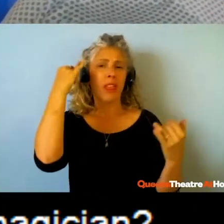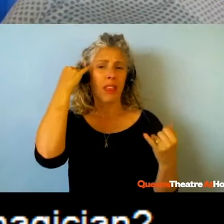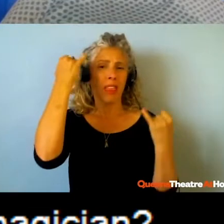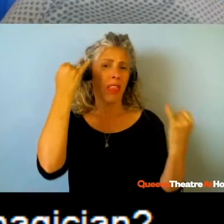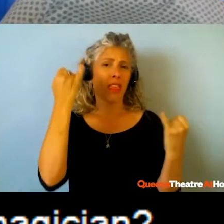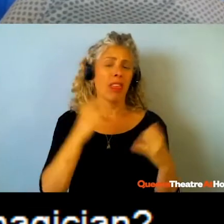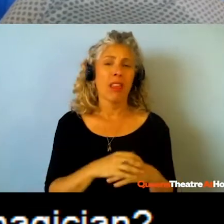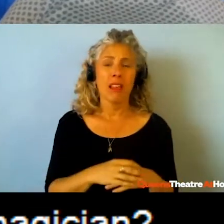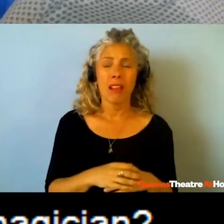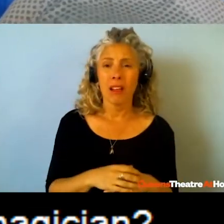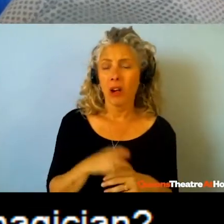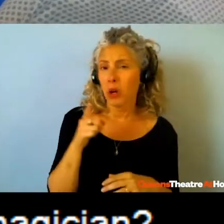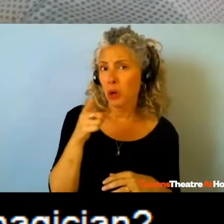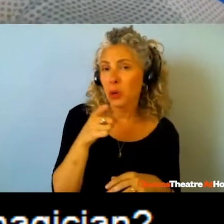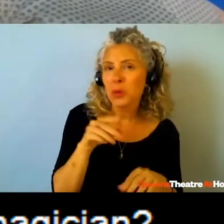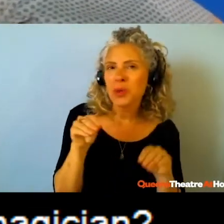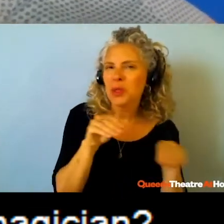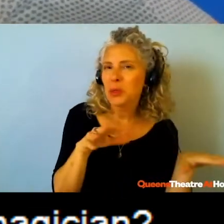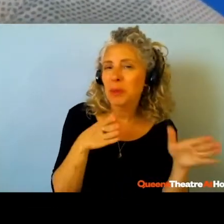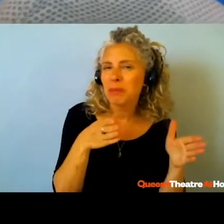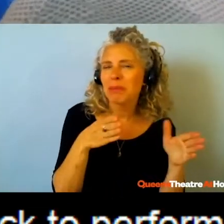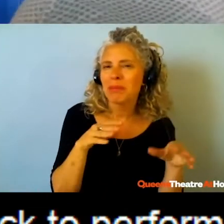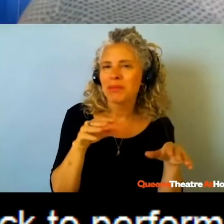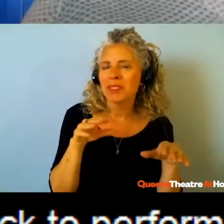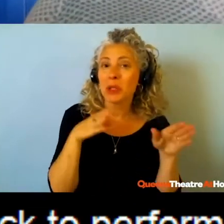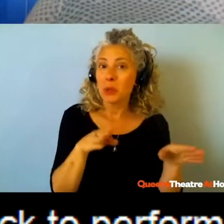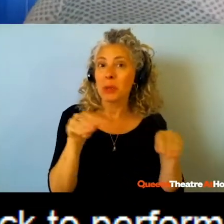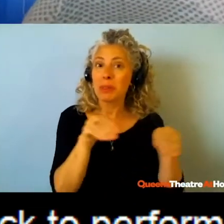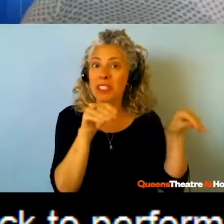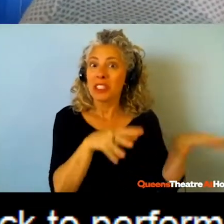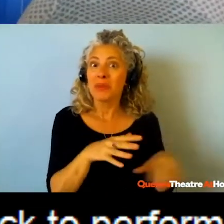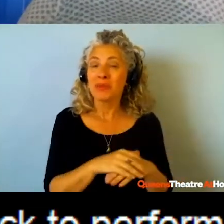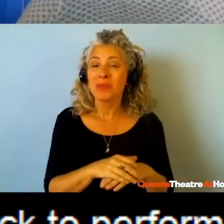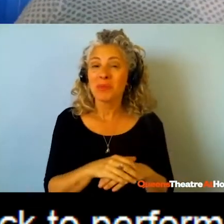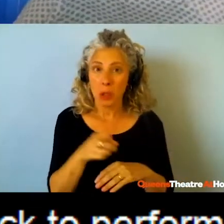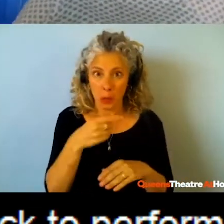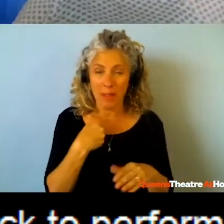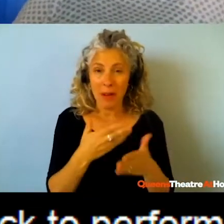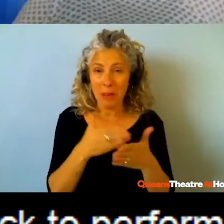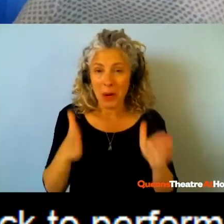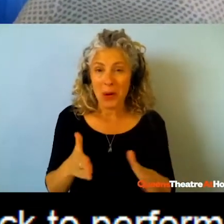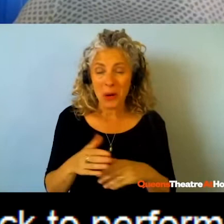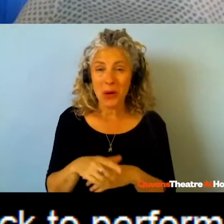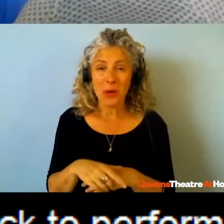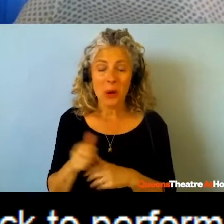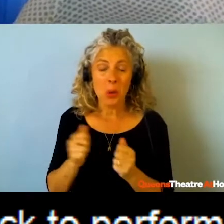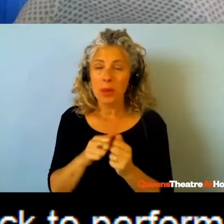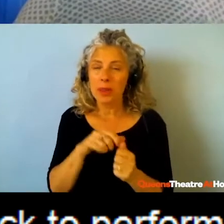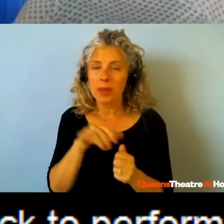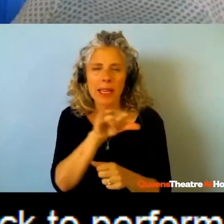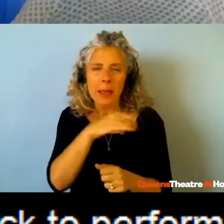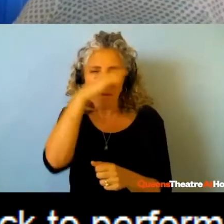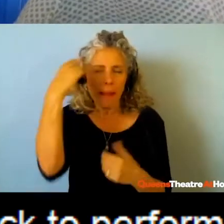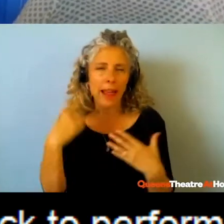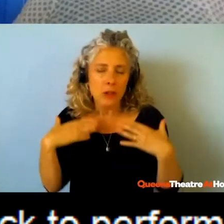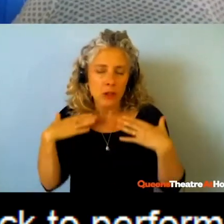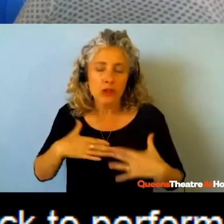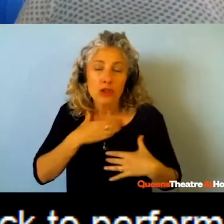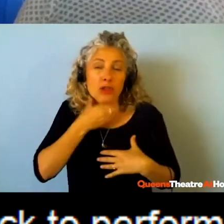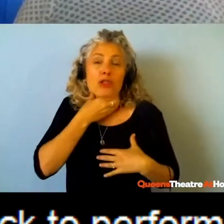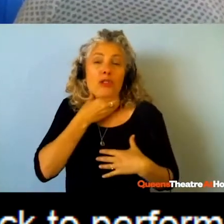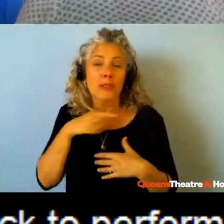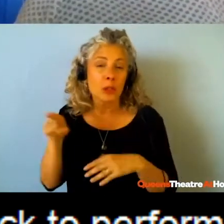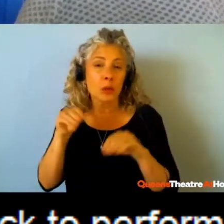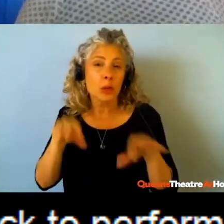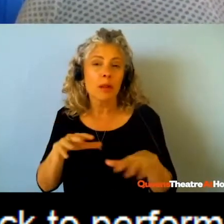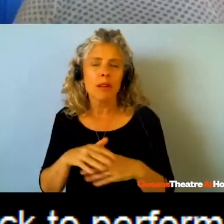Are you a street magician? Where's your partner? Putting on a turtleneck so he can perform tricks too? Or am I